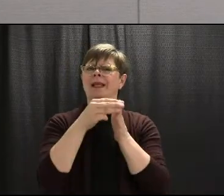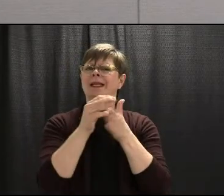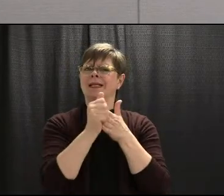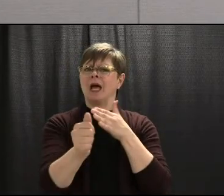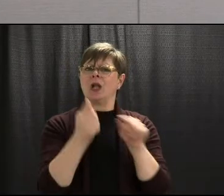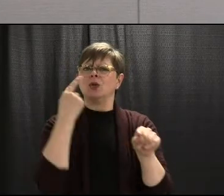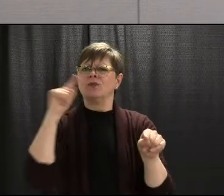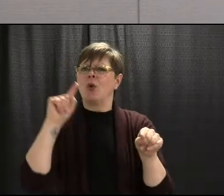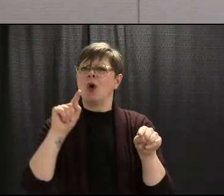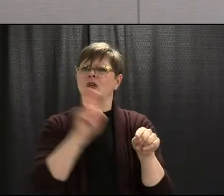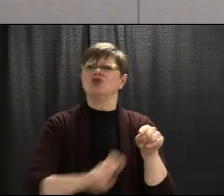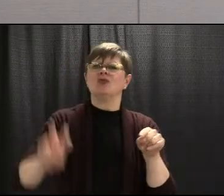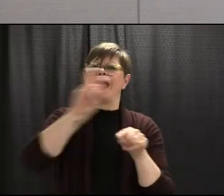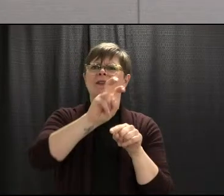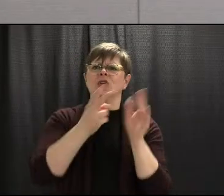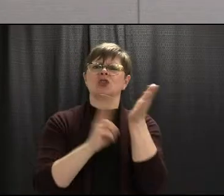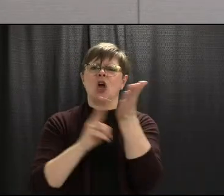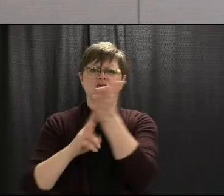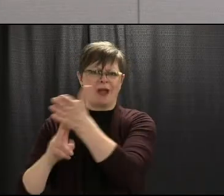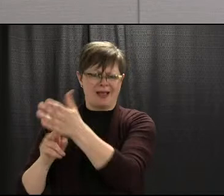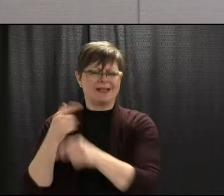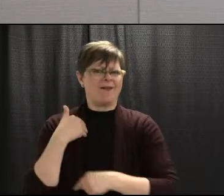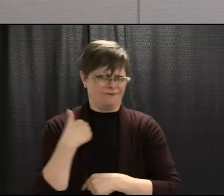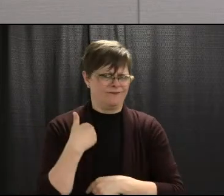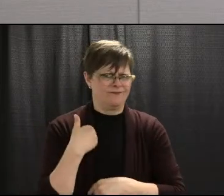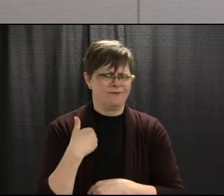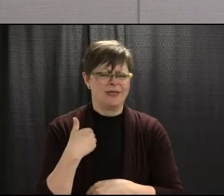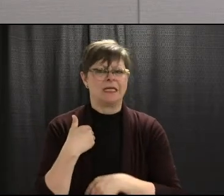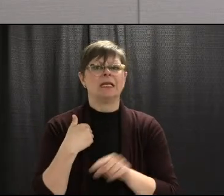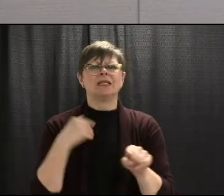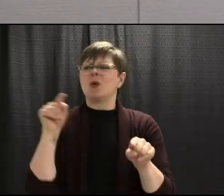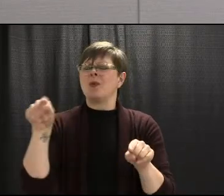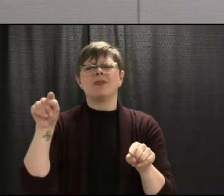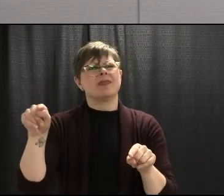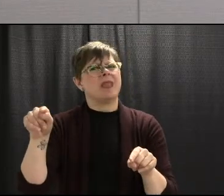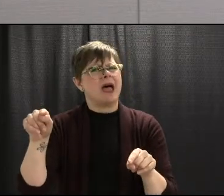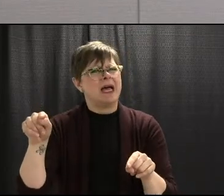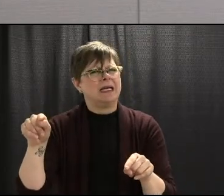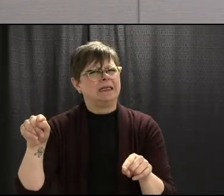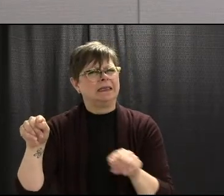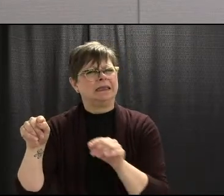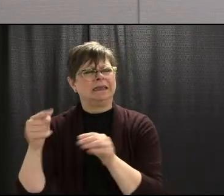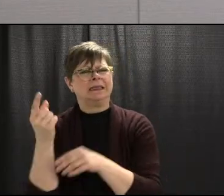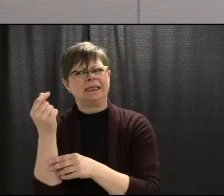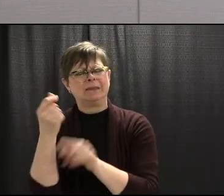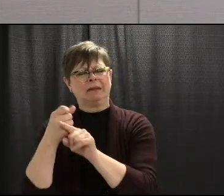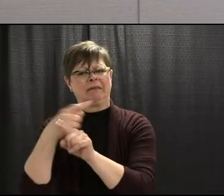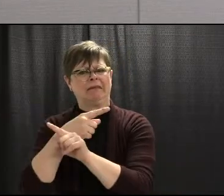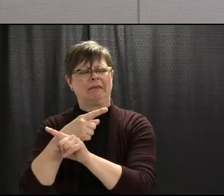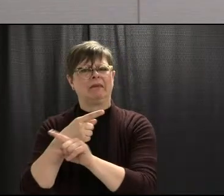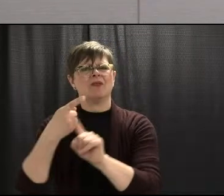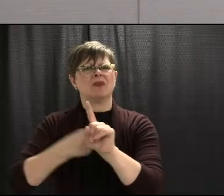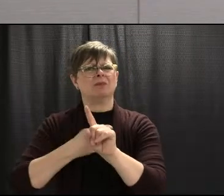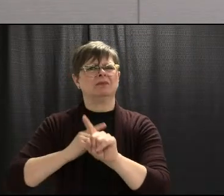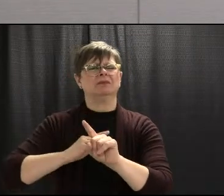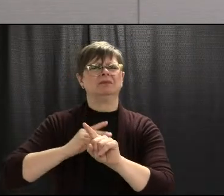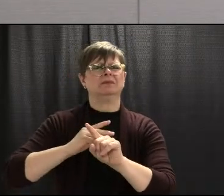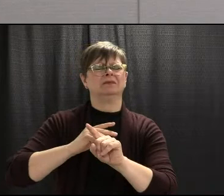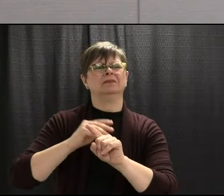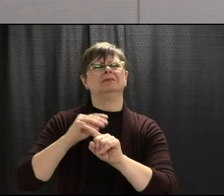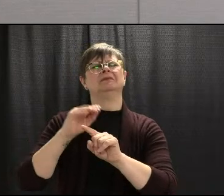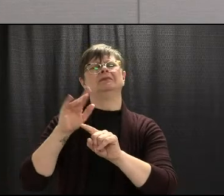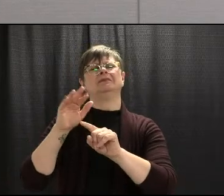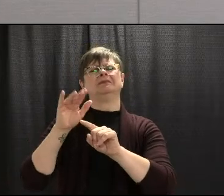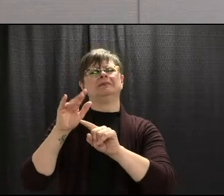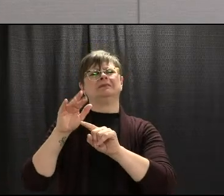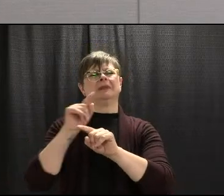nurse contracts that most will expire in 2024. This kind of moves away from, I think, what you said a few months ago, Minister Osborne, about trying to move